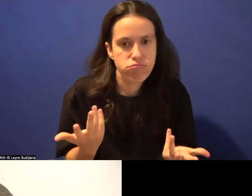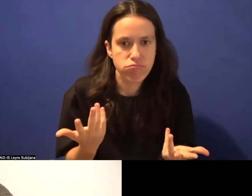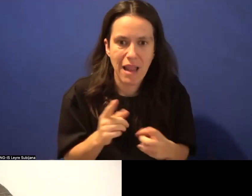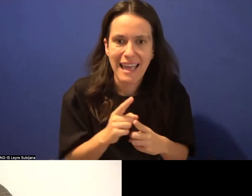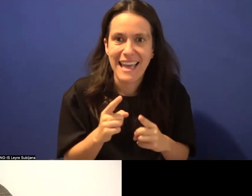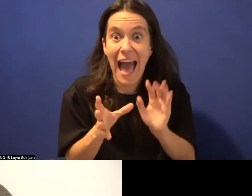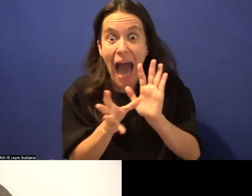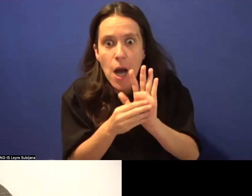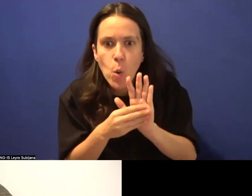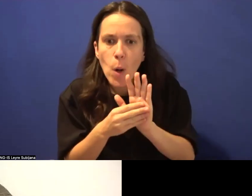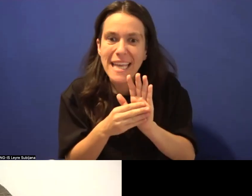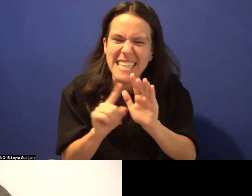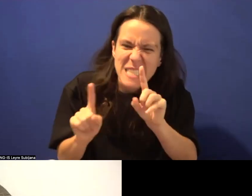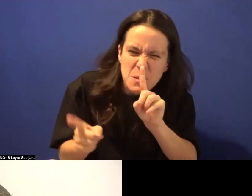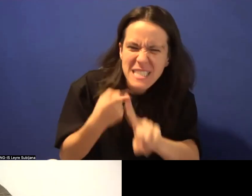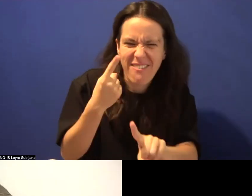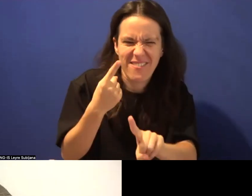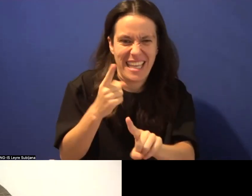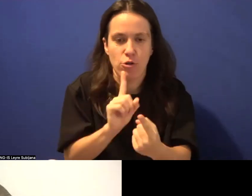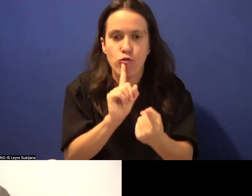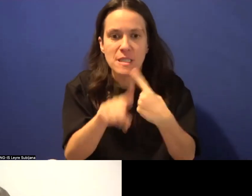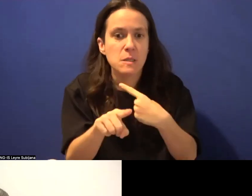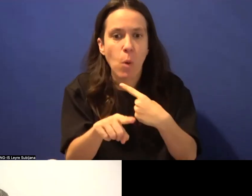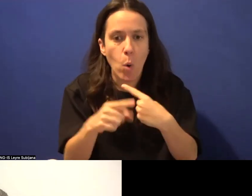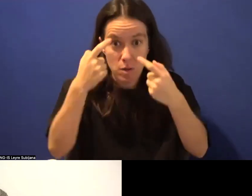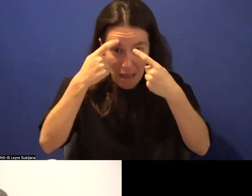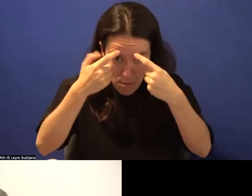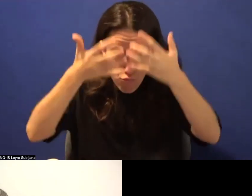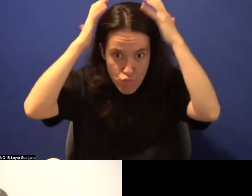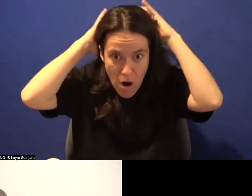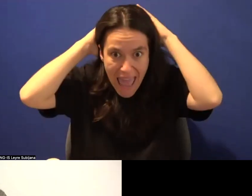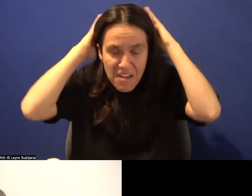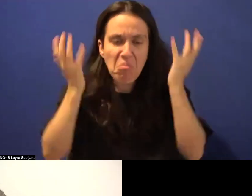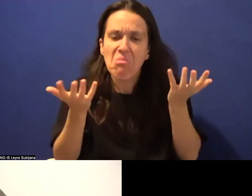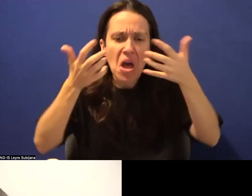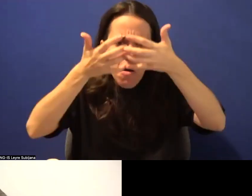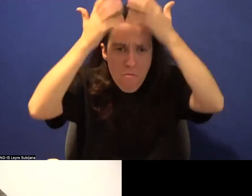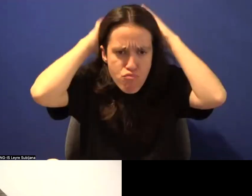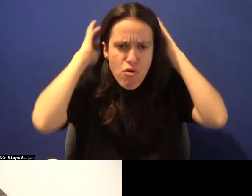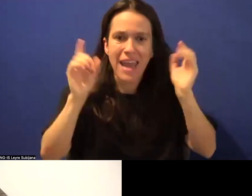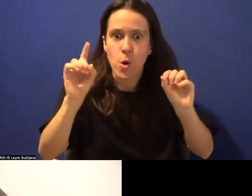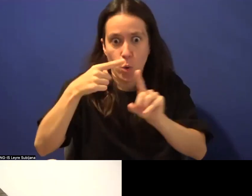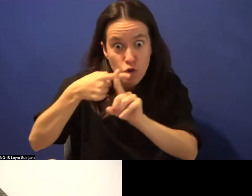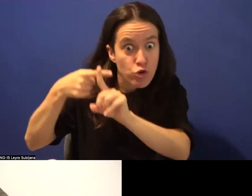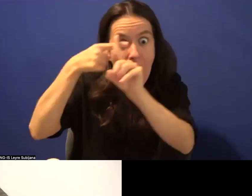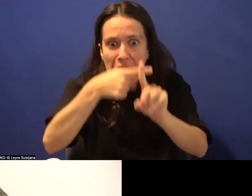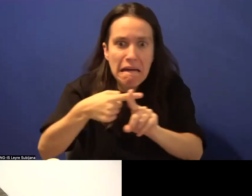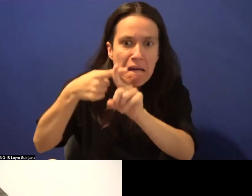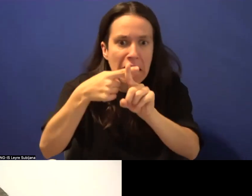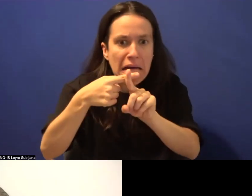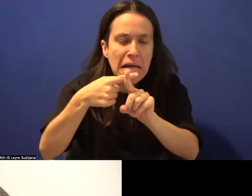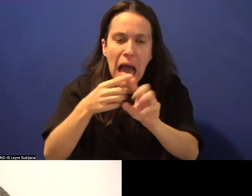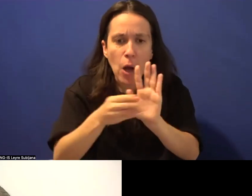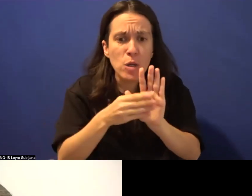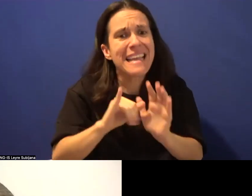iconic specific responses to signs. So the brain isn't tracking the iconicity like it is tracking frequency or